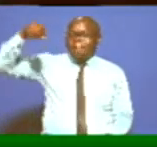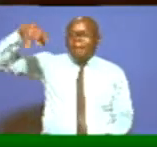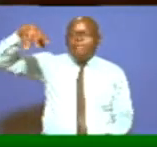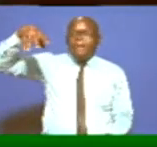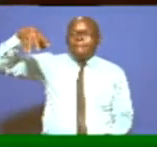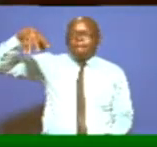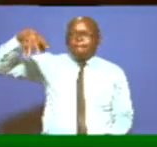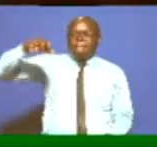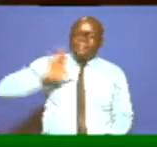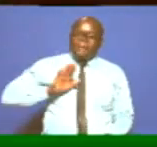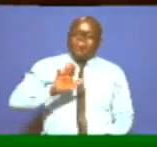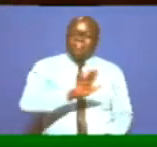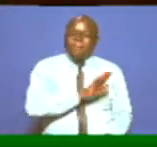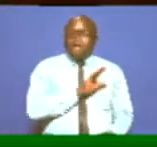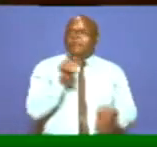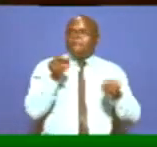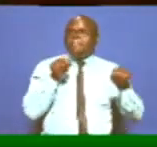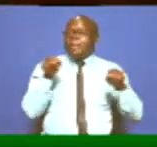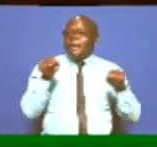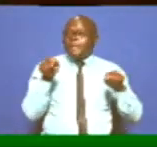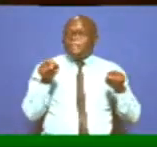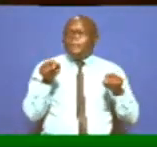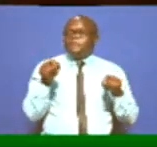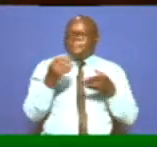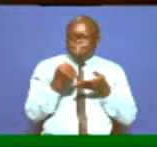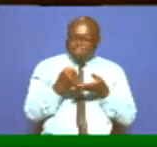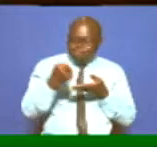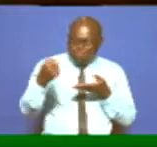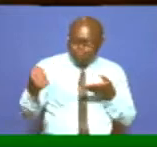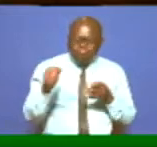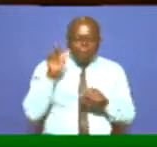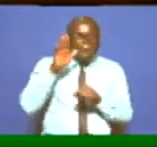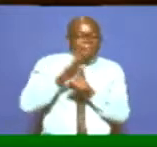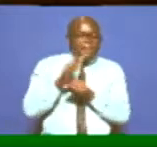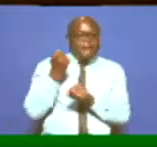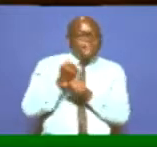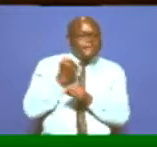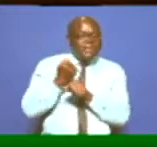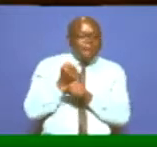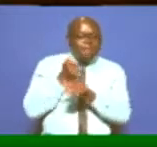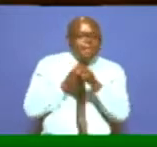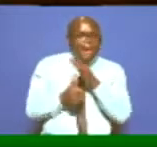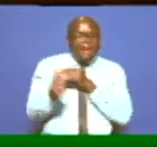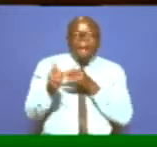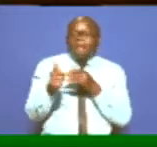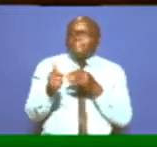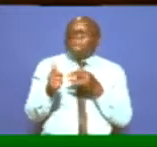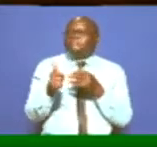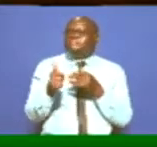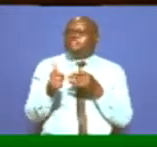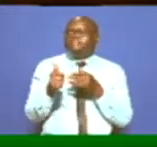the Kenya Power Board of Management has suspended several officers under obscure